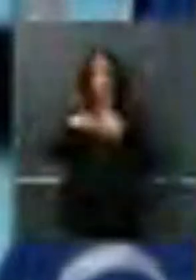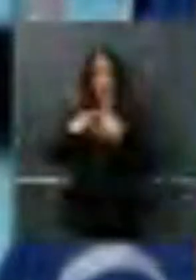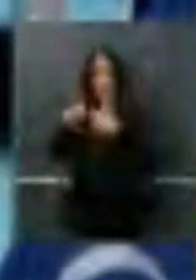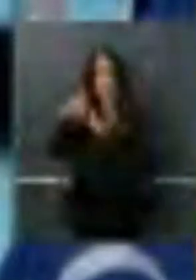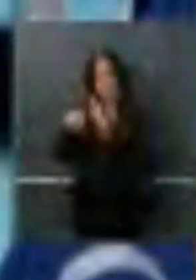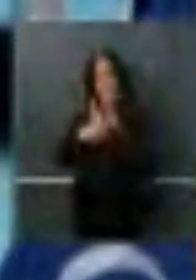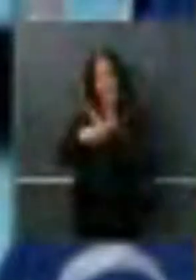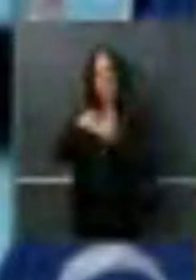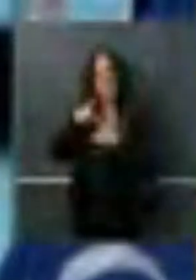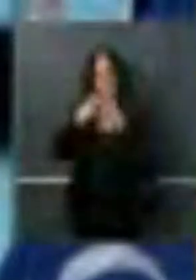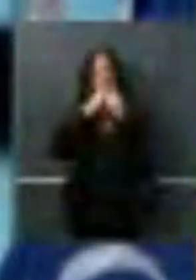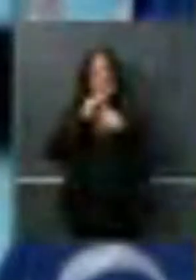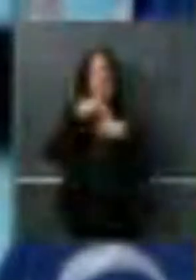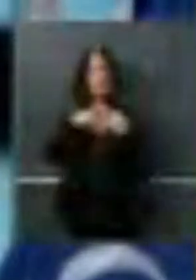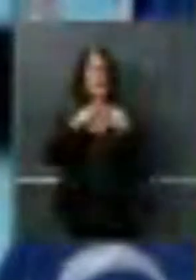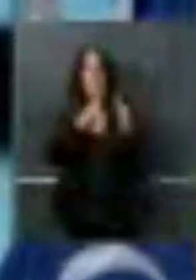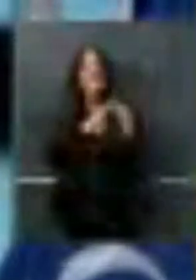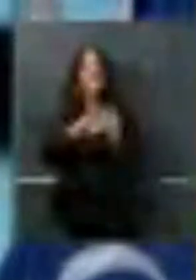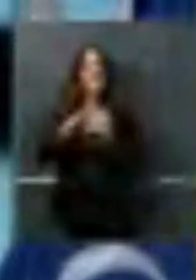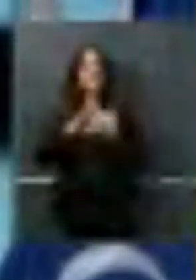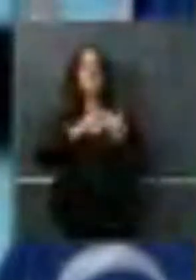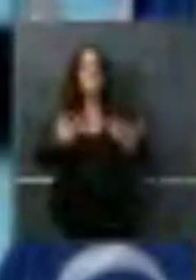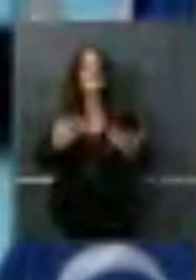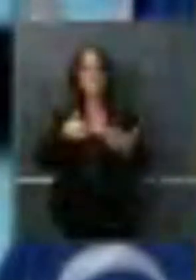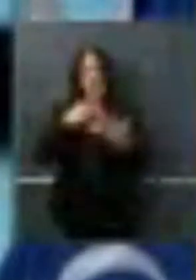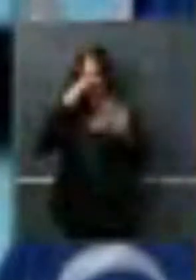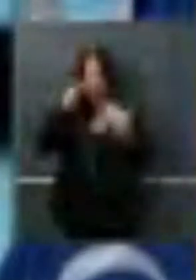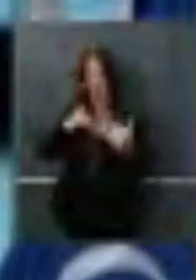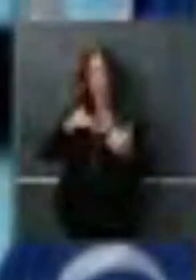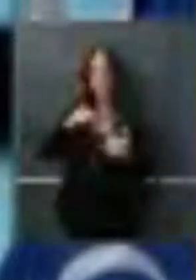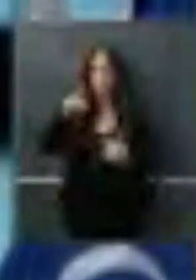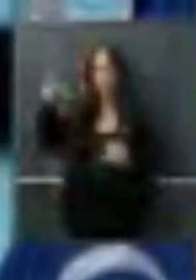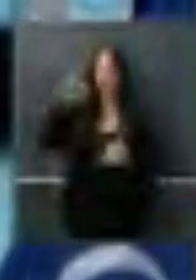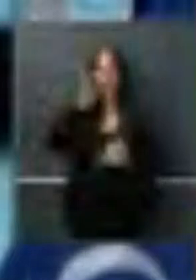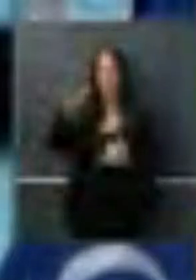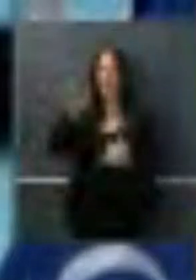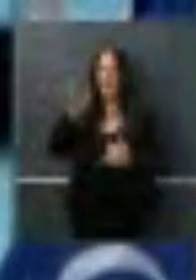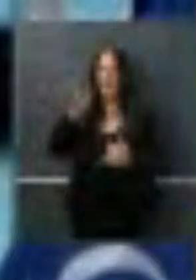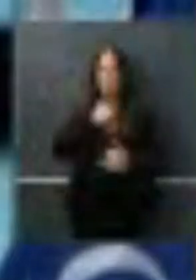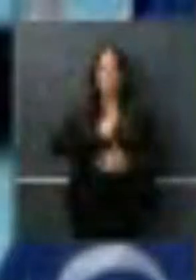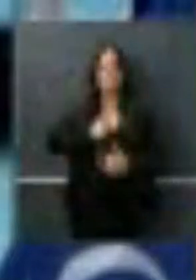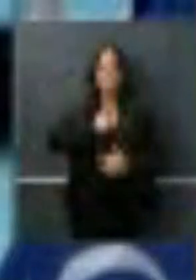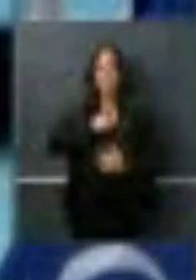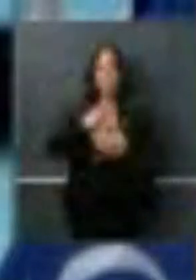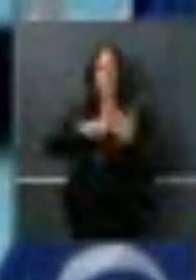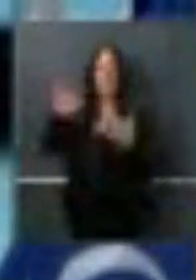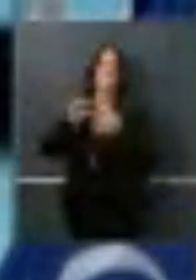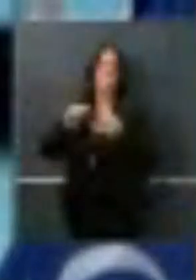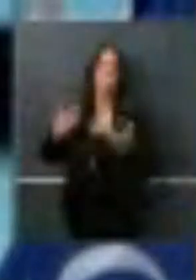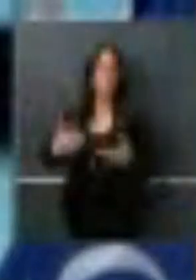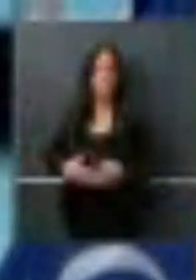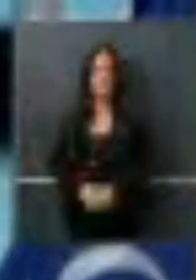expect he'll take back his comments. Alex Michelson, Fox 11.